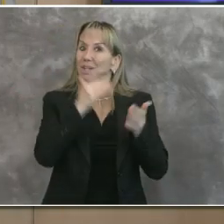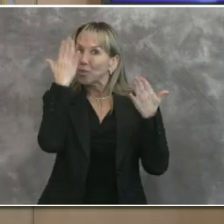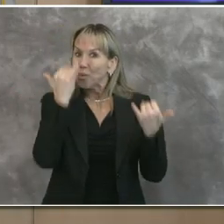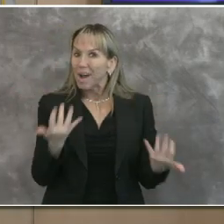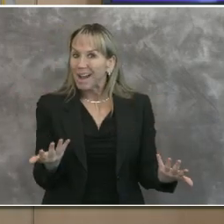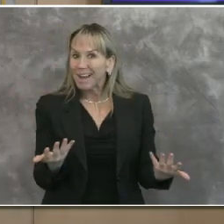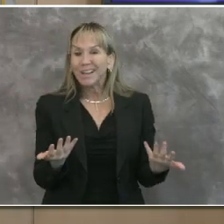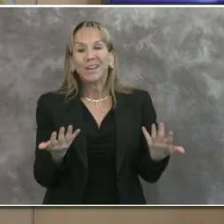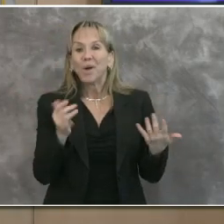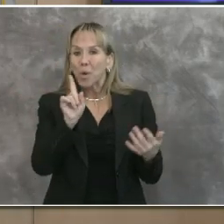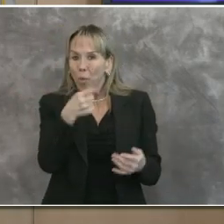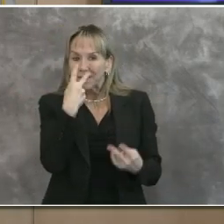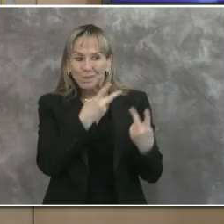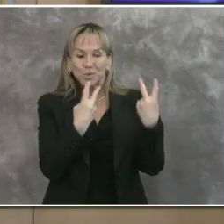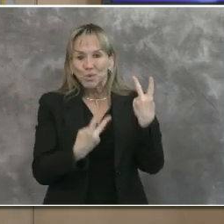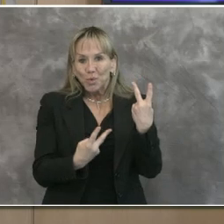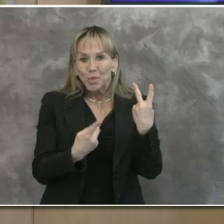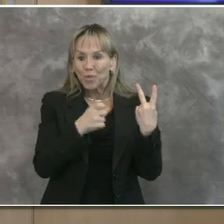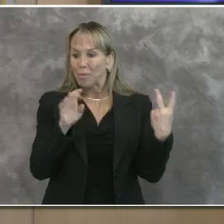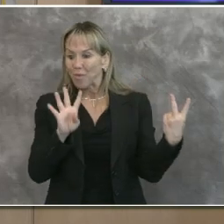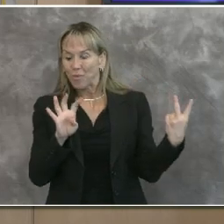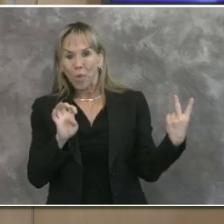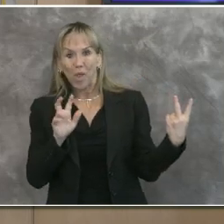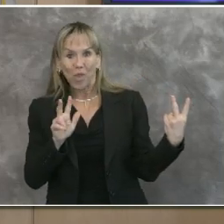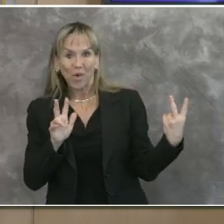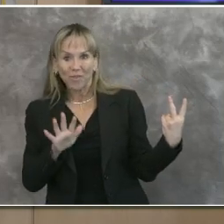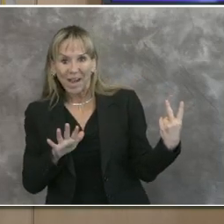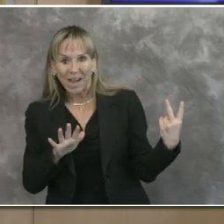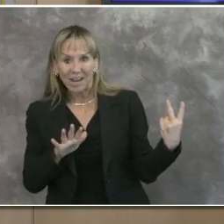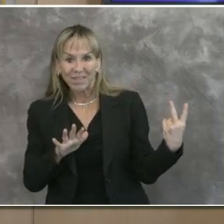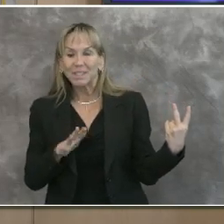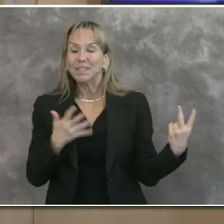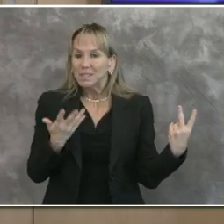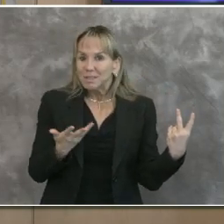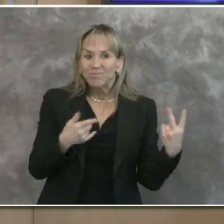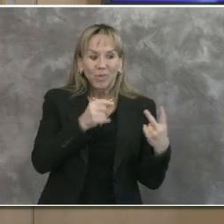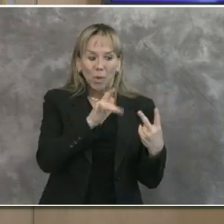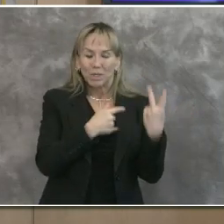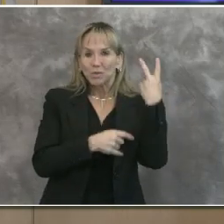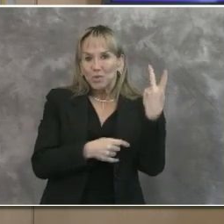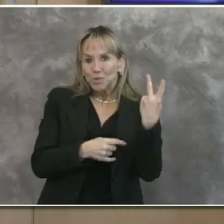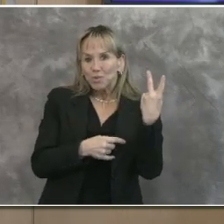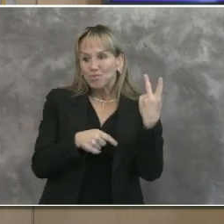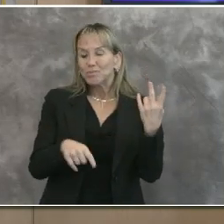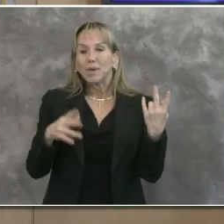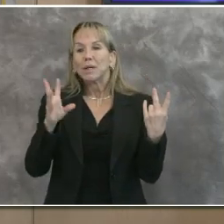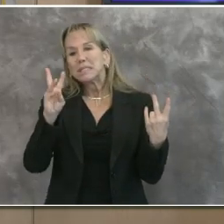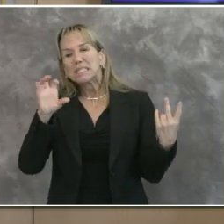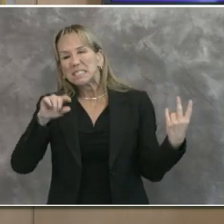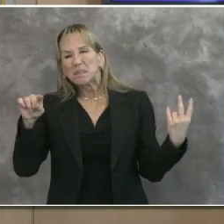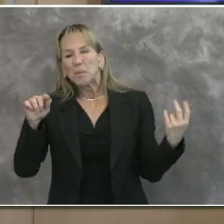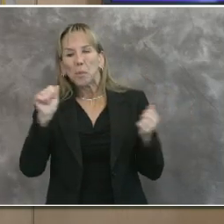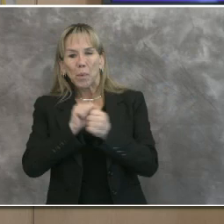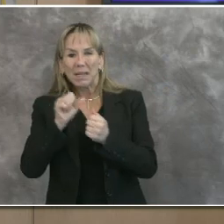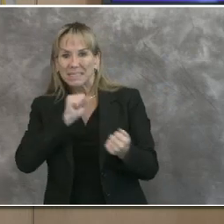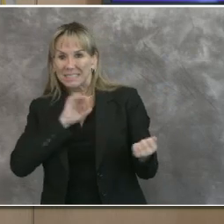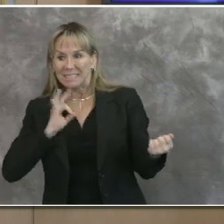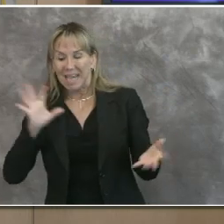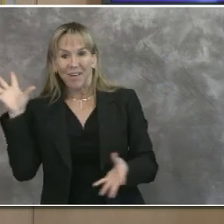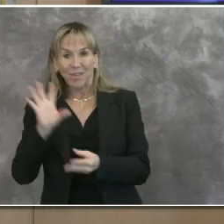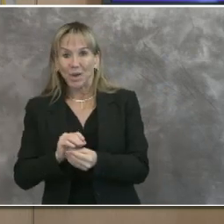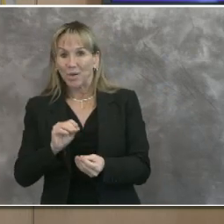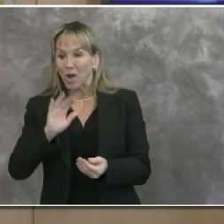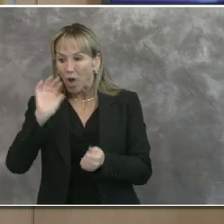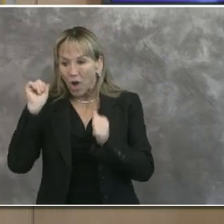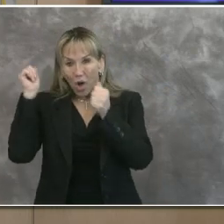than 435 residents, 667 total tests, including the staff, why we've only had 2 positives. But